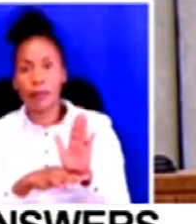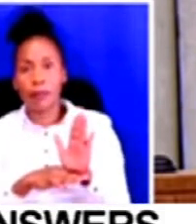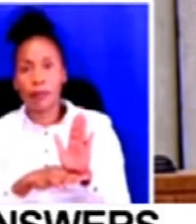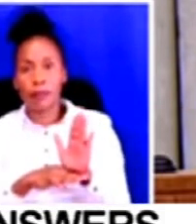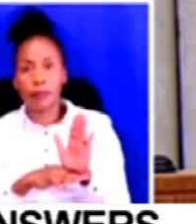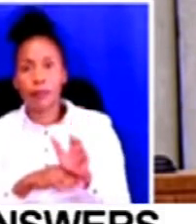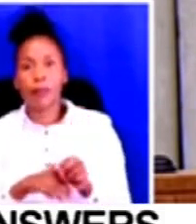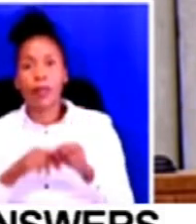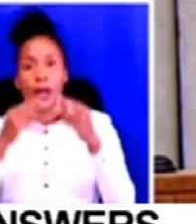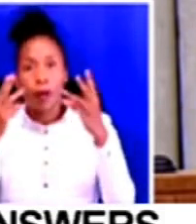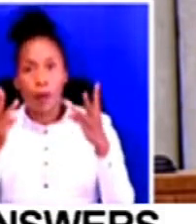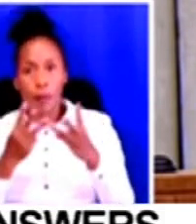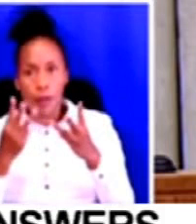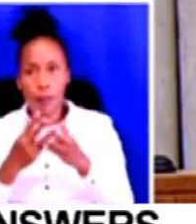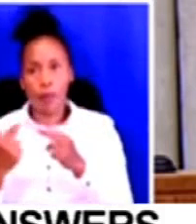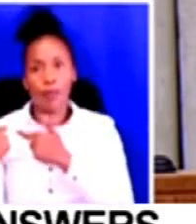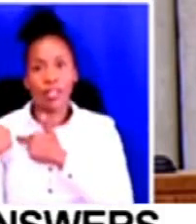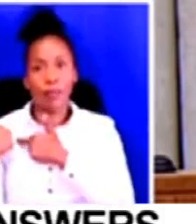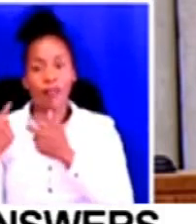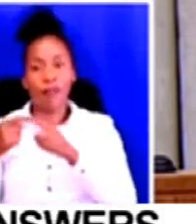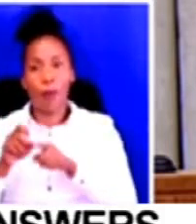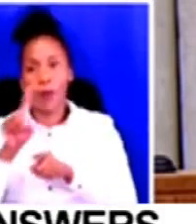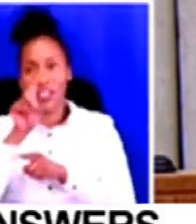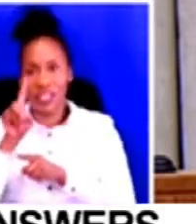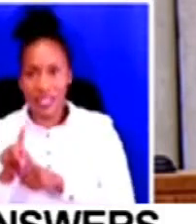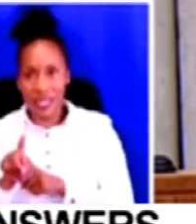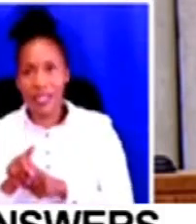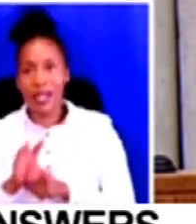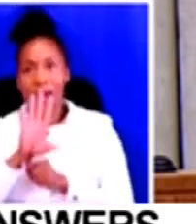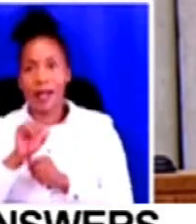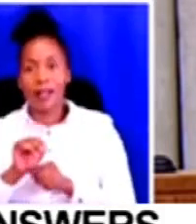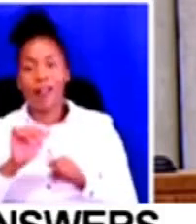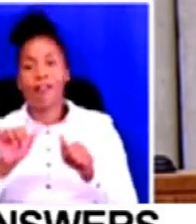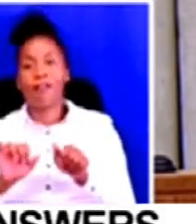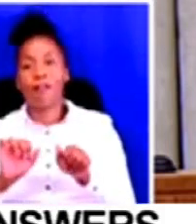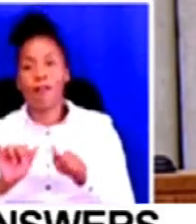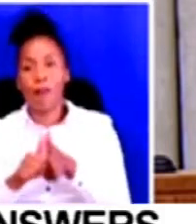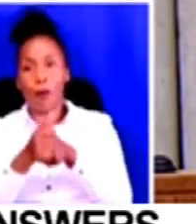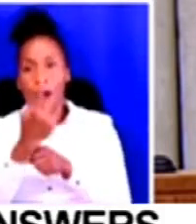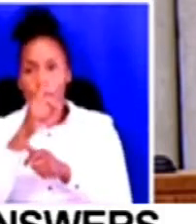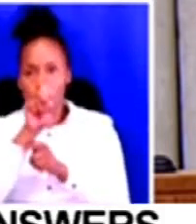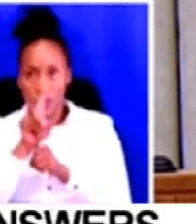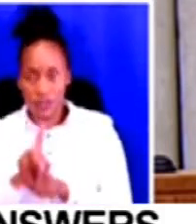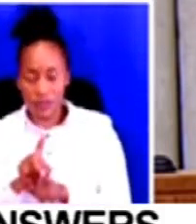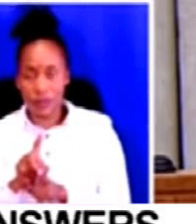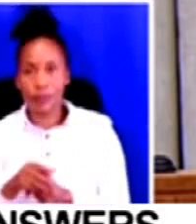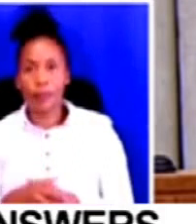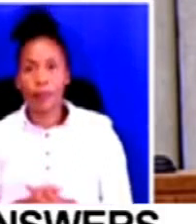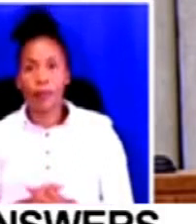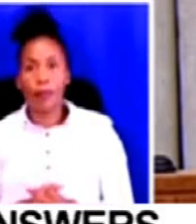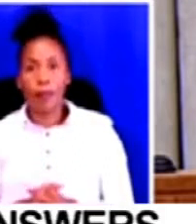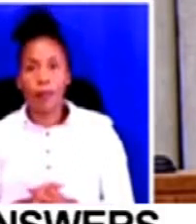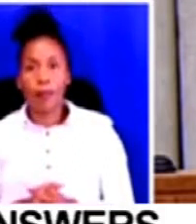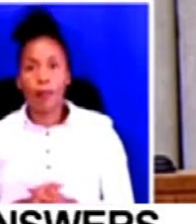of people that will be responsible for questions and follow-up questions. That will be announced in due course. So if the